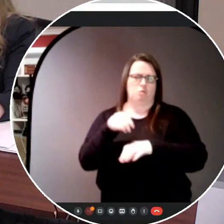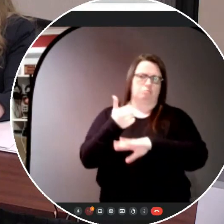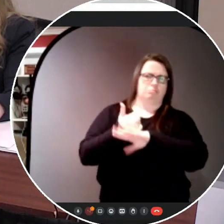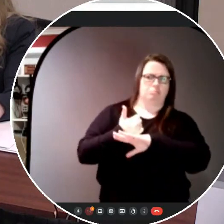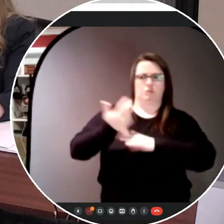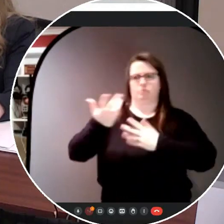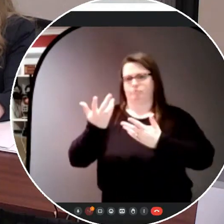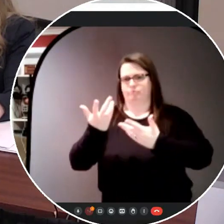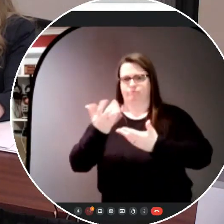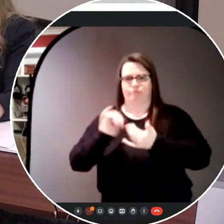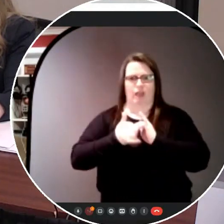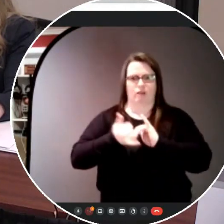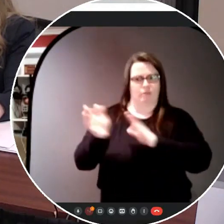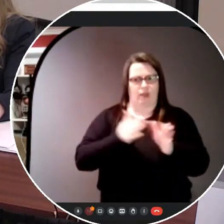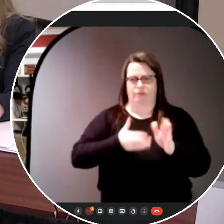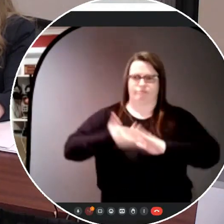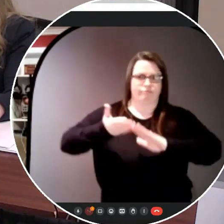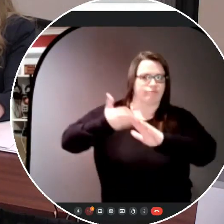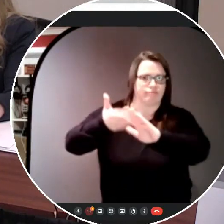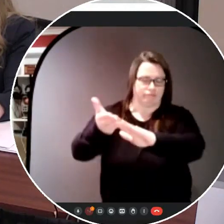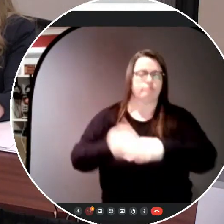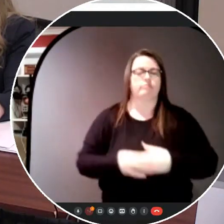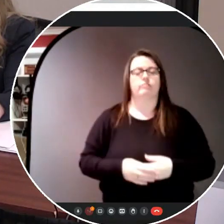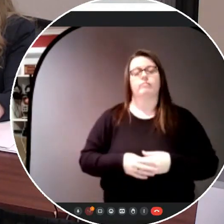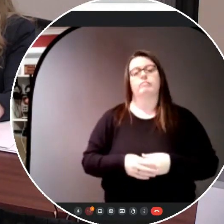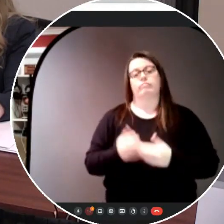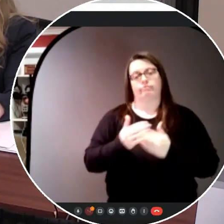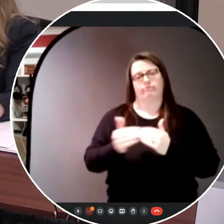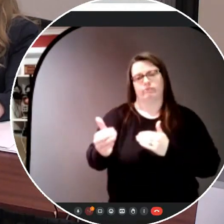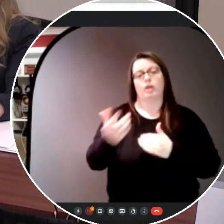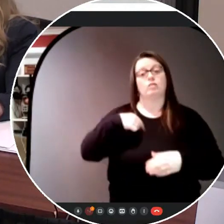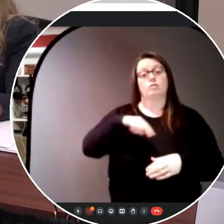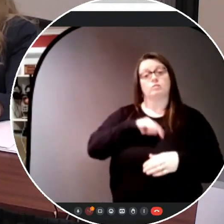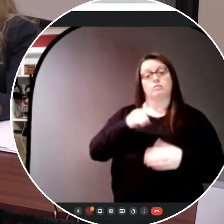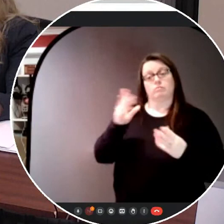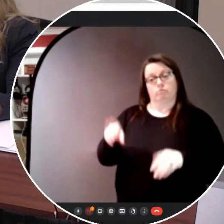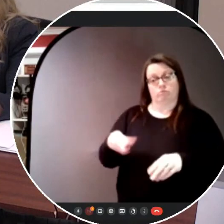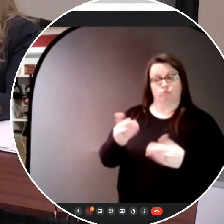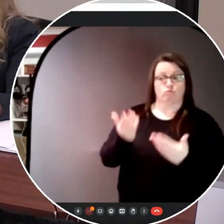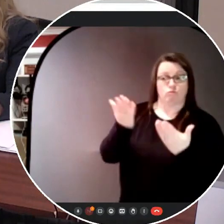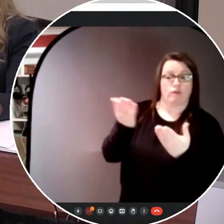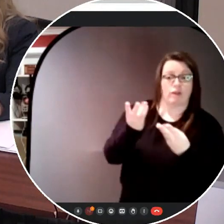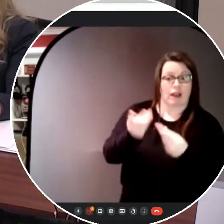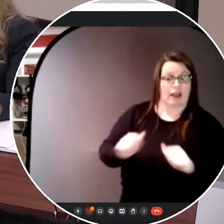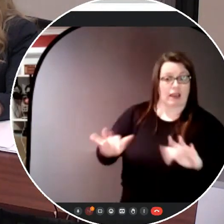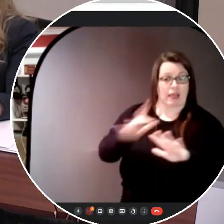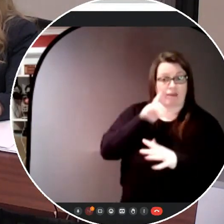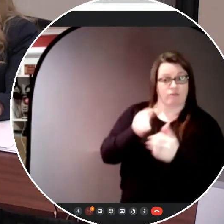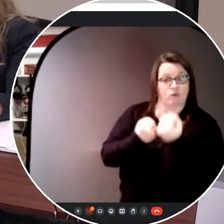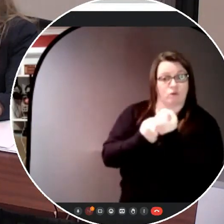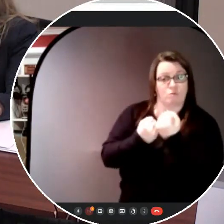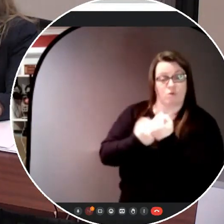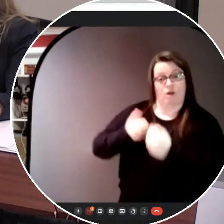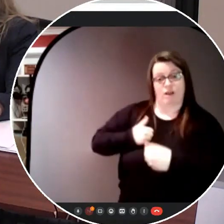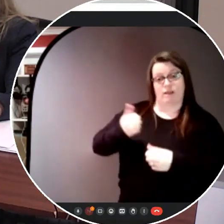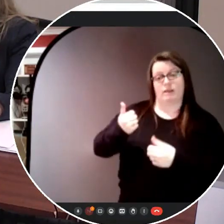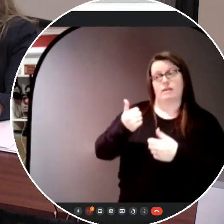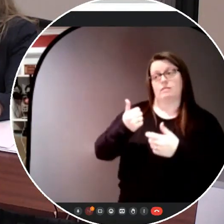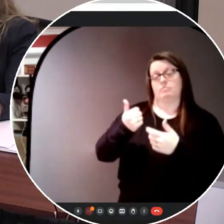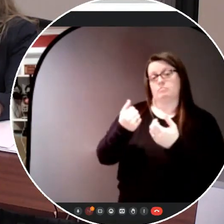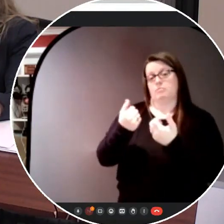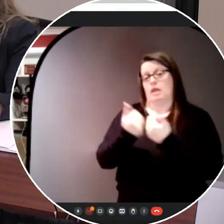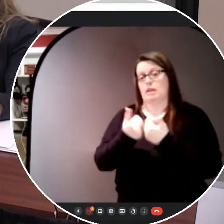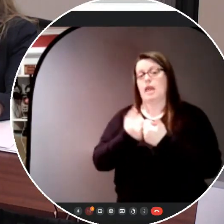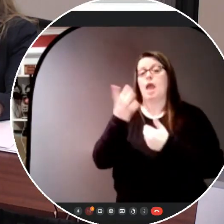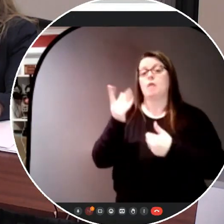which. So essentially, we are offering land in support of the Canada Games, but we are the beneficiary of a much improved facility for